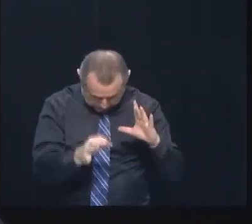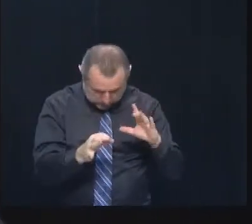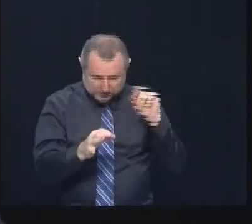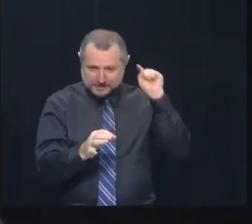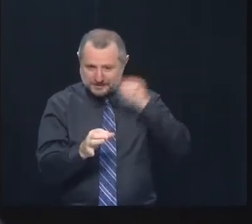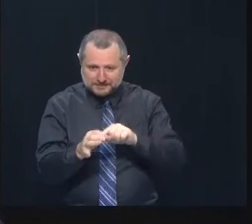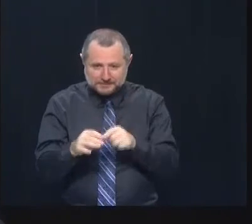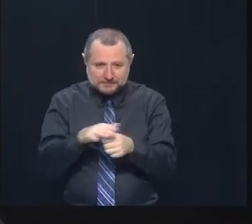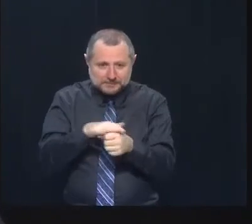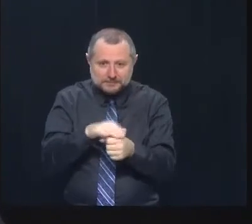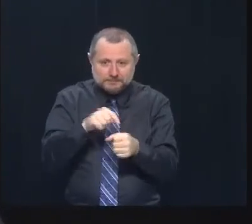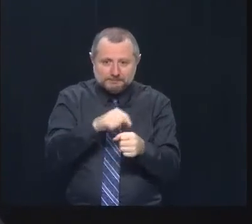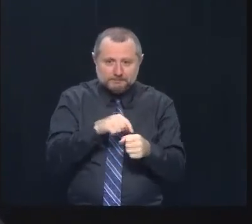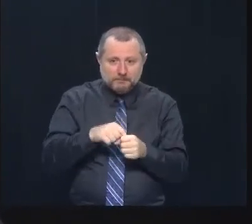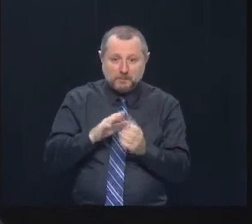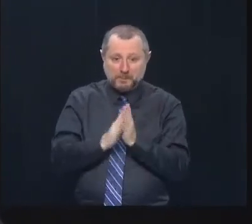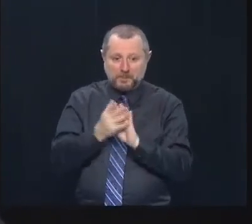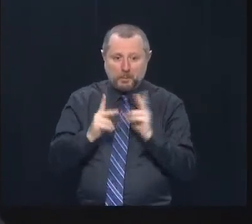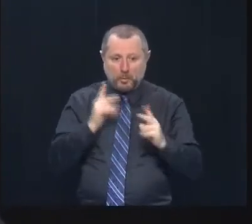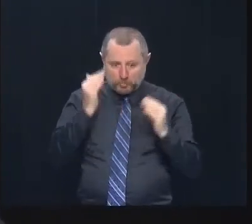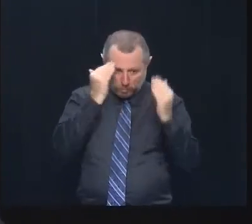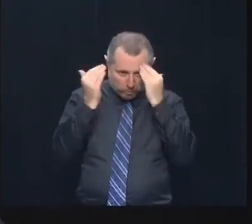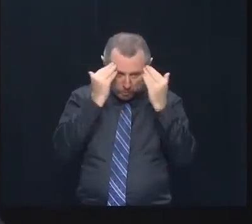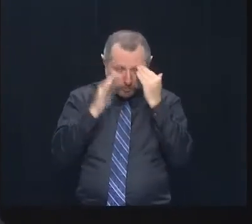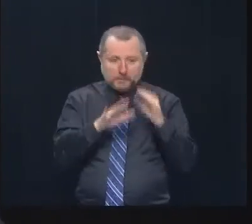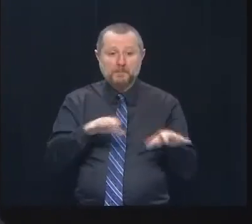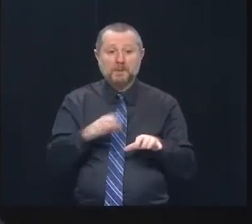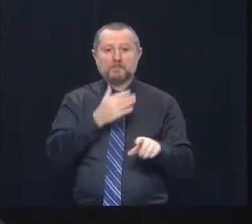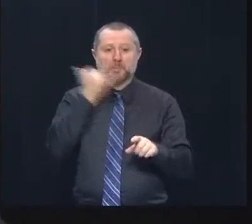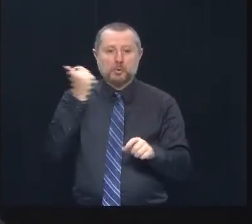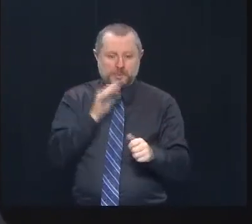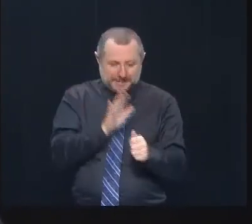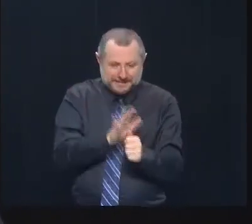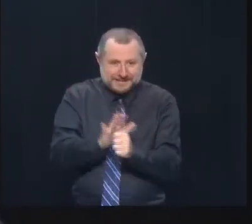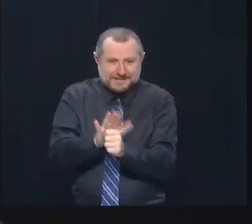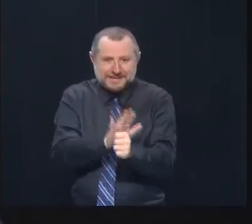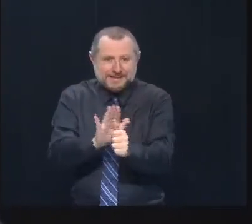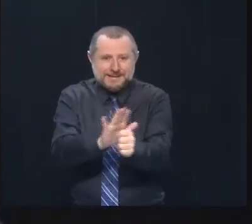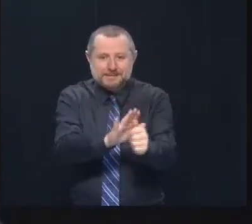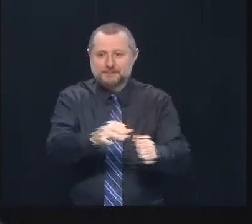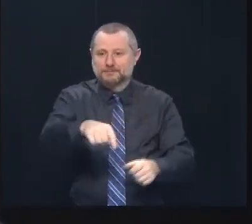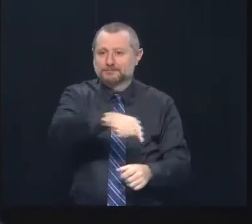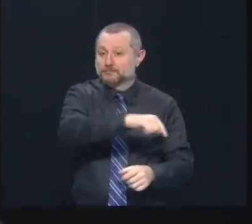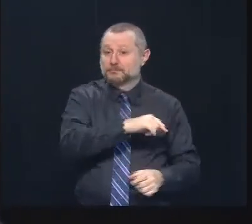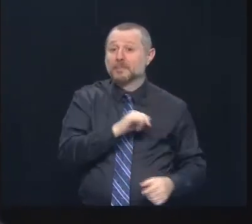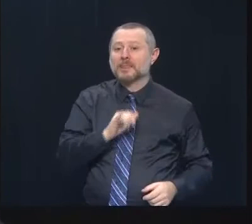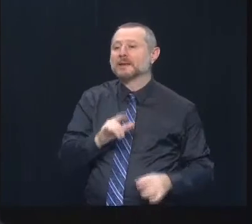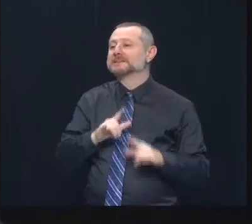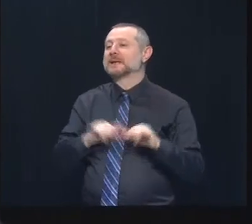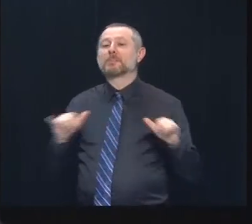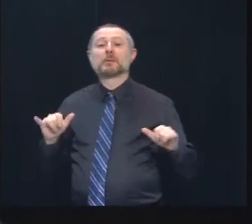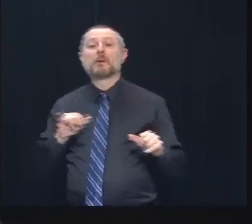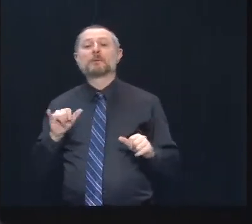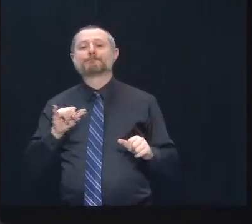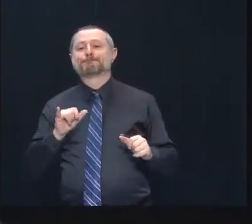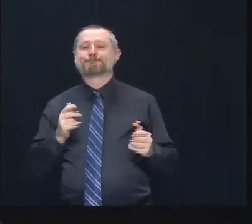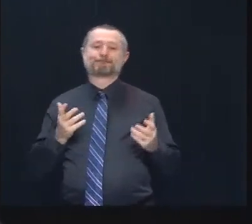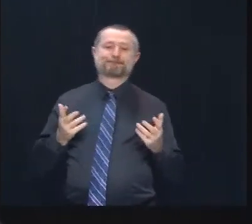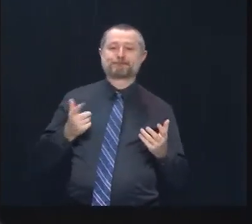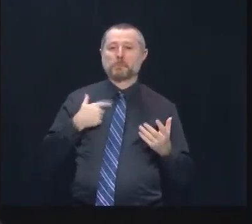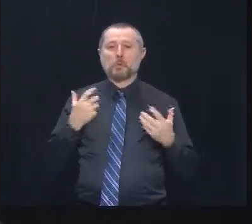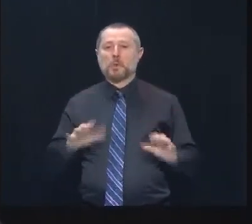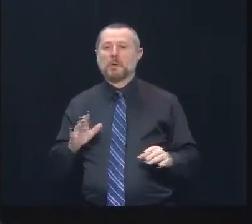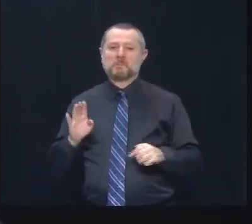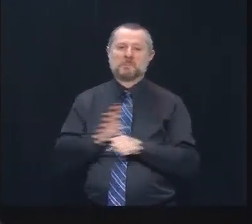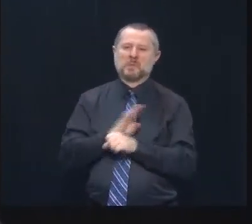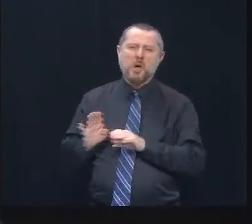are aware of that, it changes their behavior. Also, we don't want to slow any businesses. We